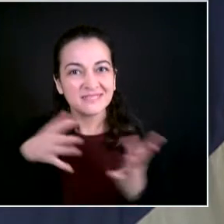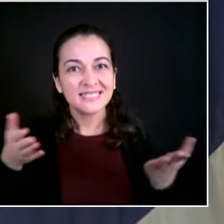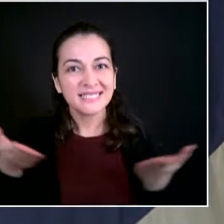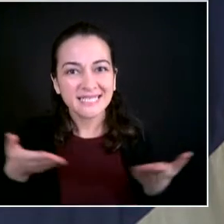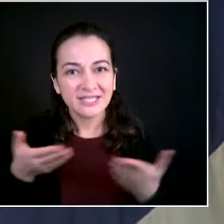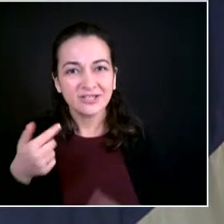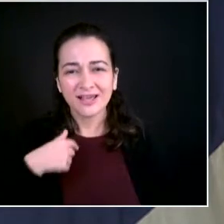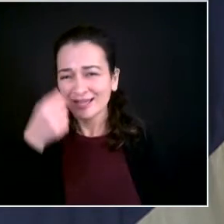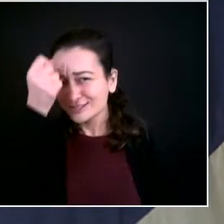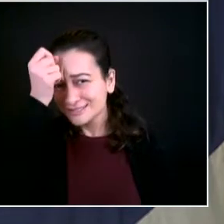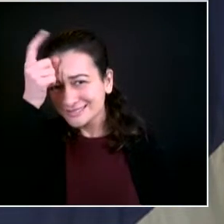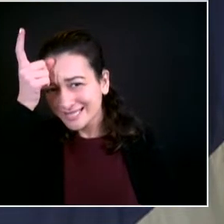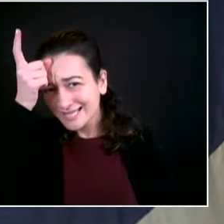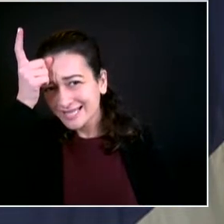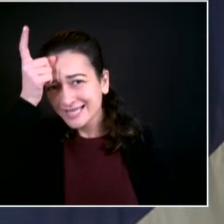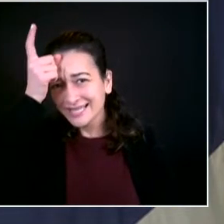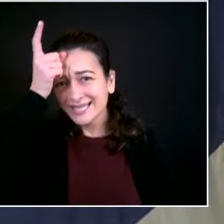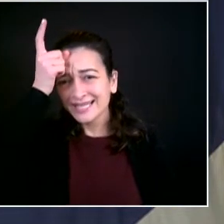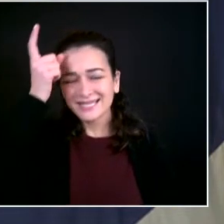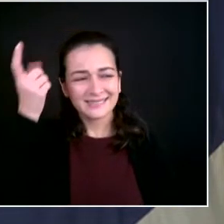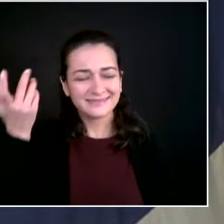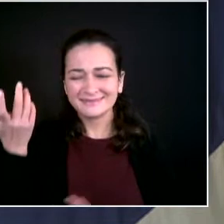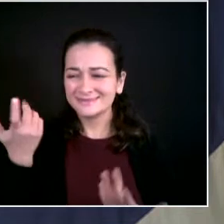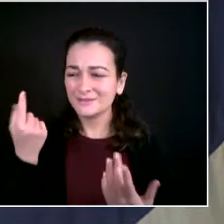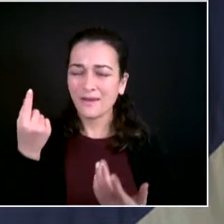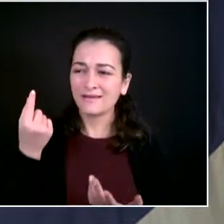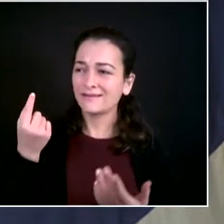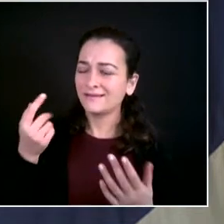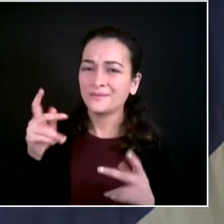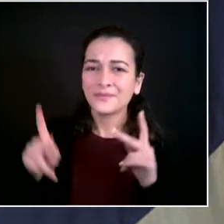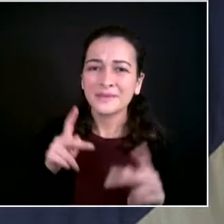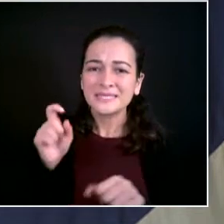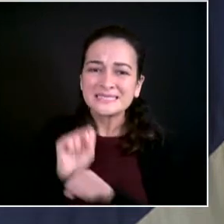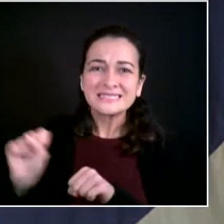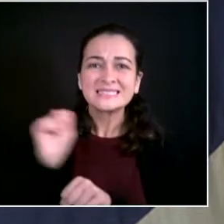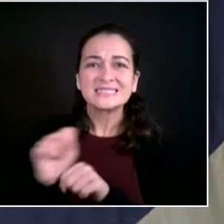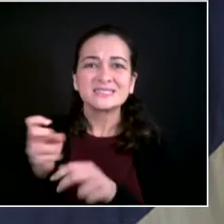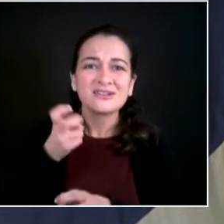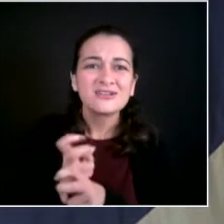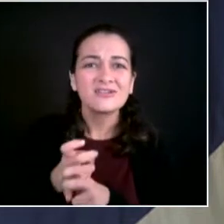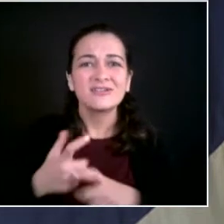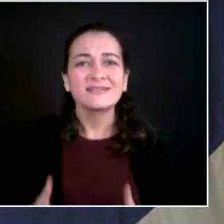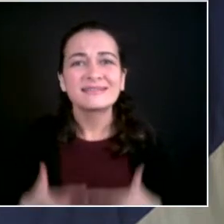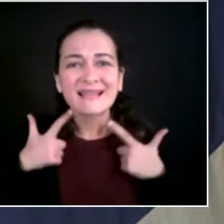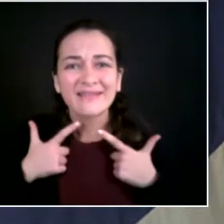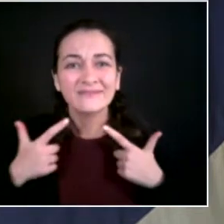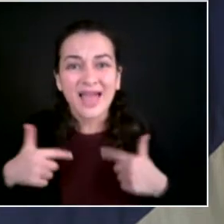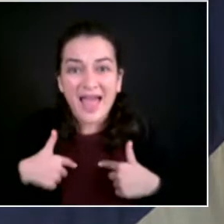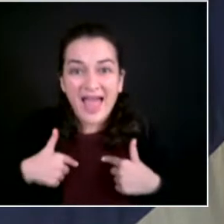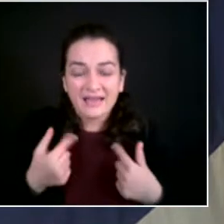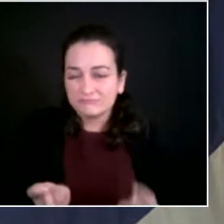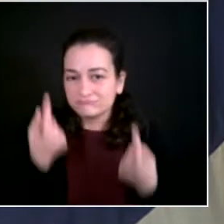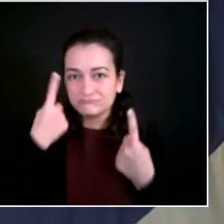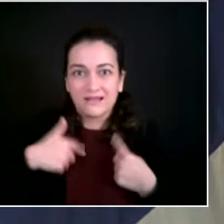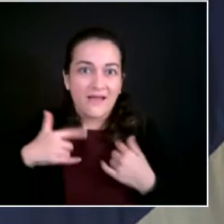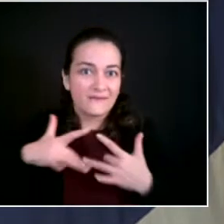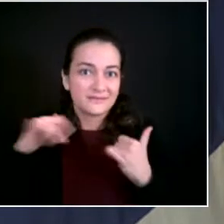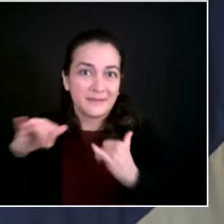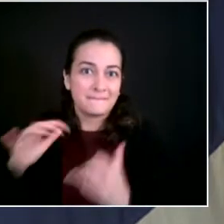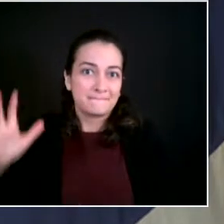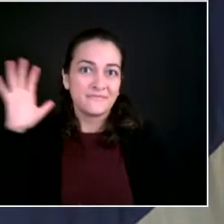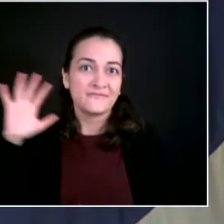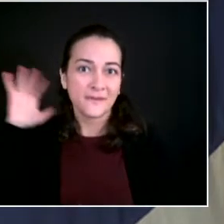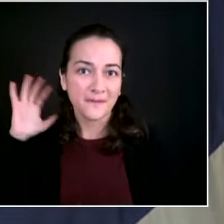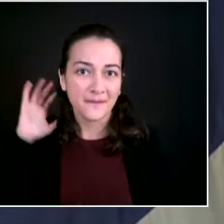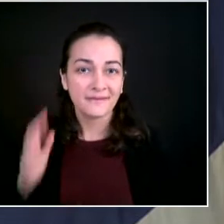city, even when it lets us down. I grew up in a place where justice always seemed out of reach. My